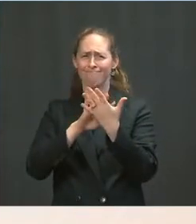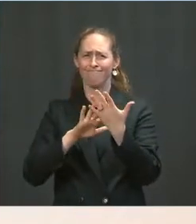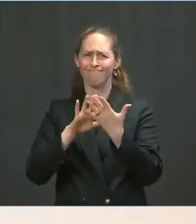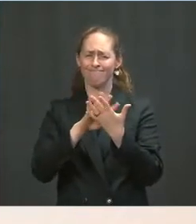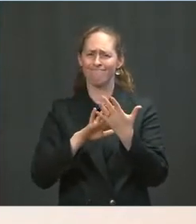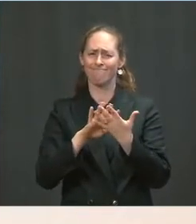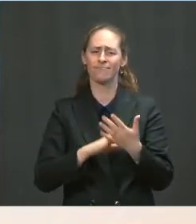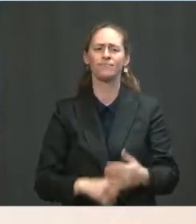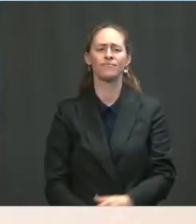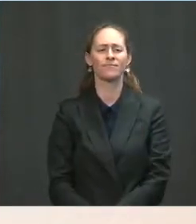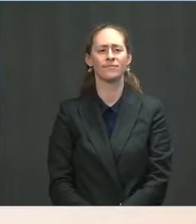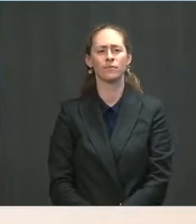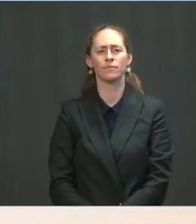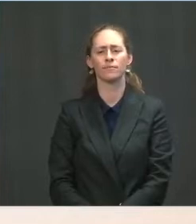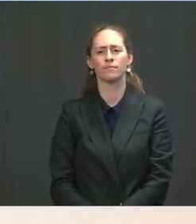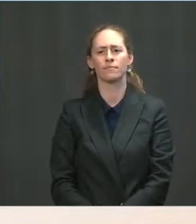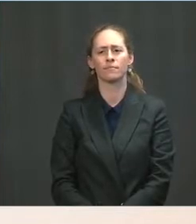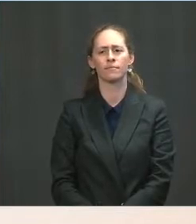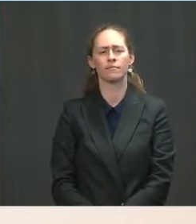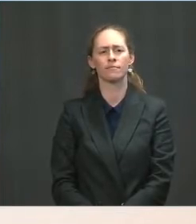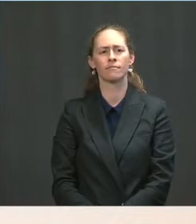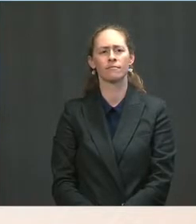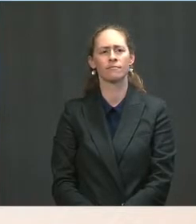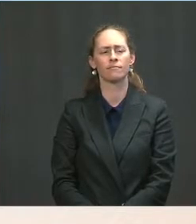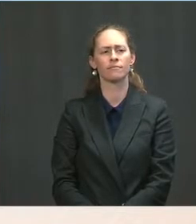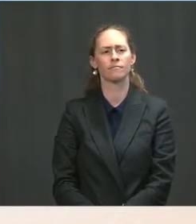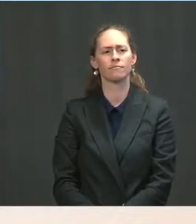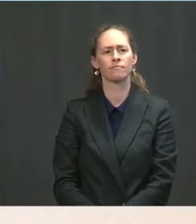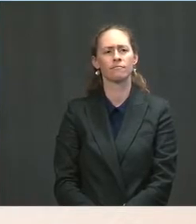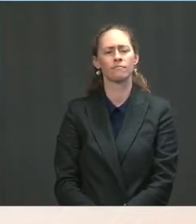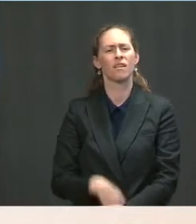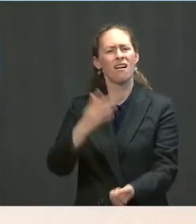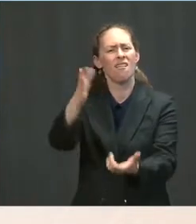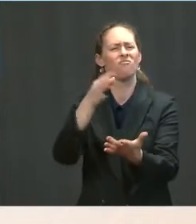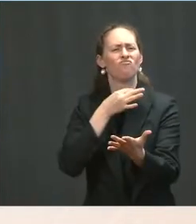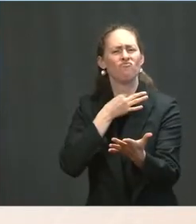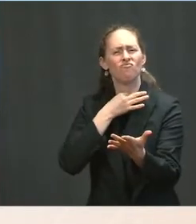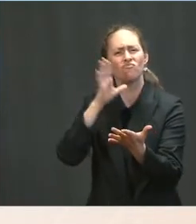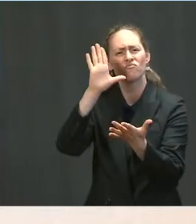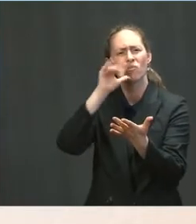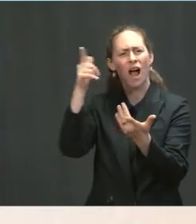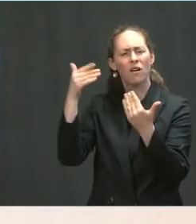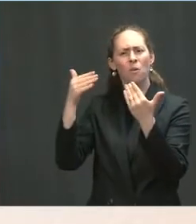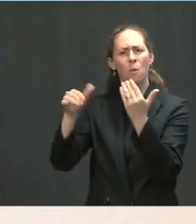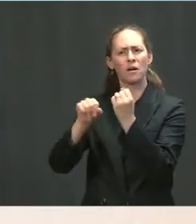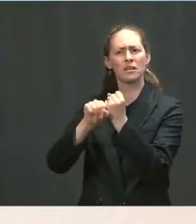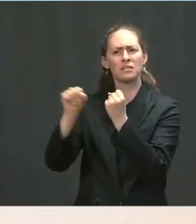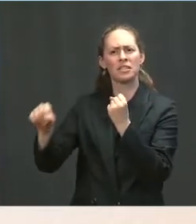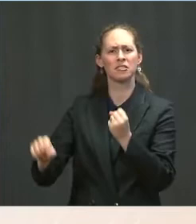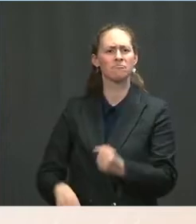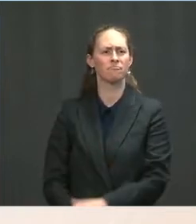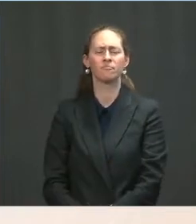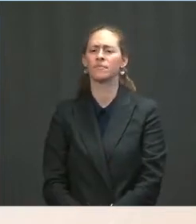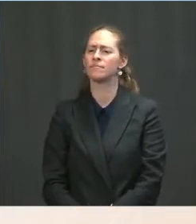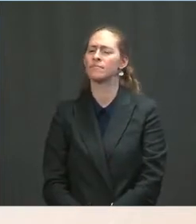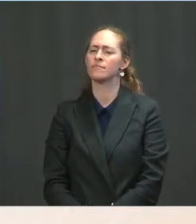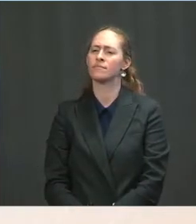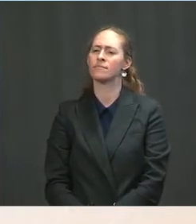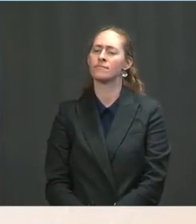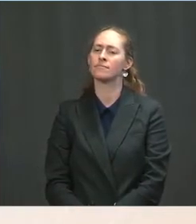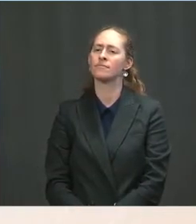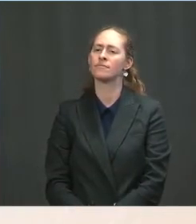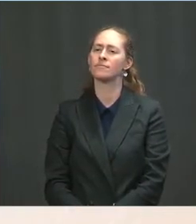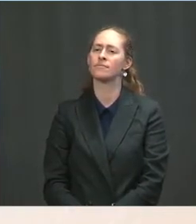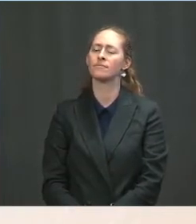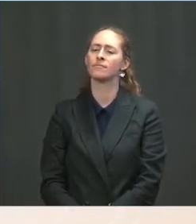just extend it, have that legal fight, and give Congress a little bit more room to work? So as we've stated, Alex, and to your point